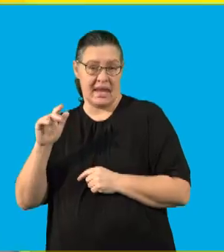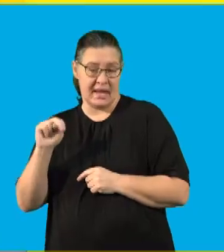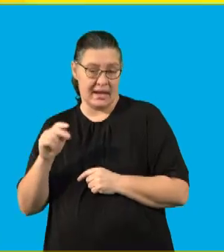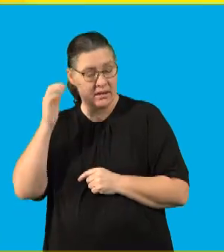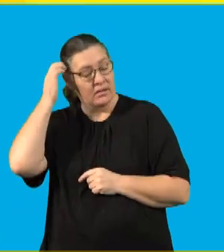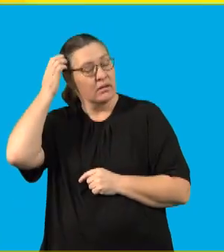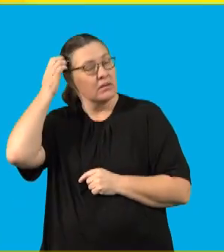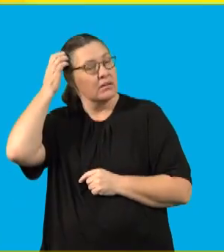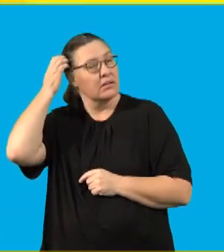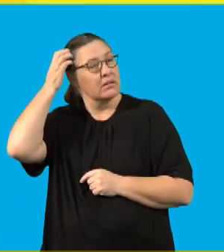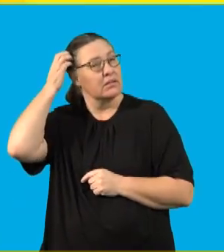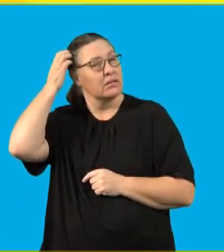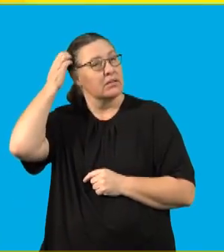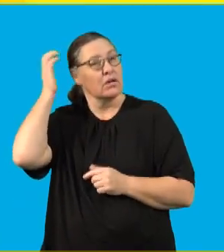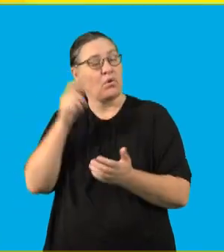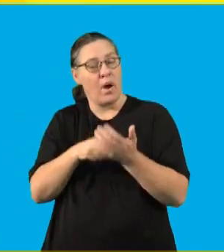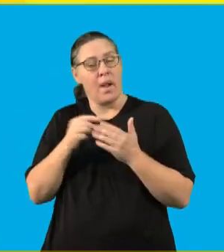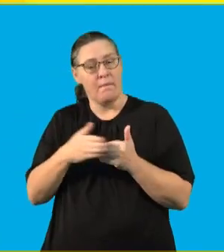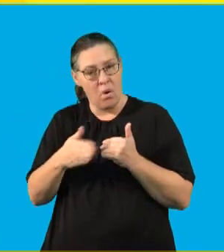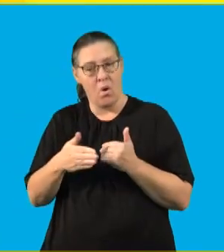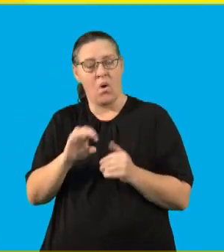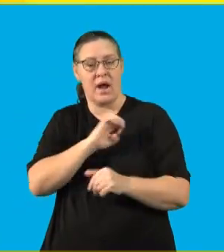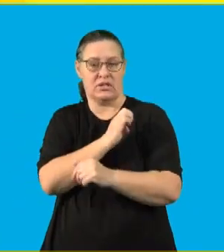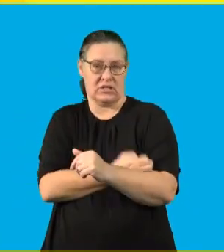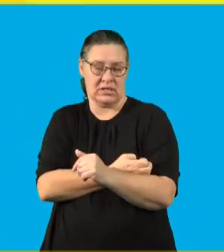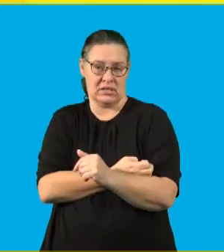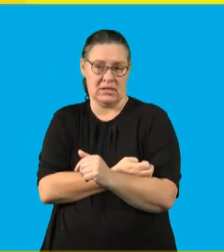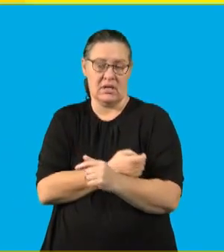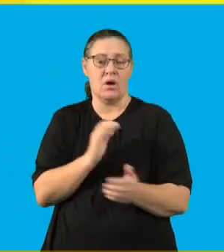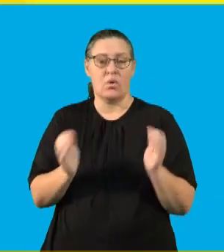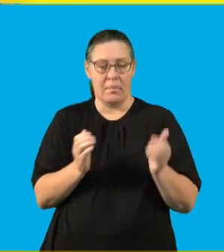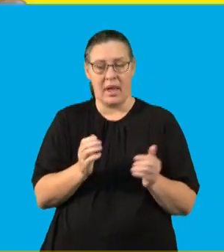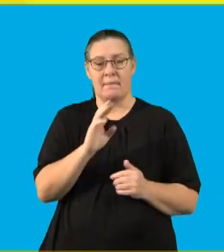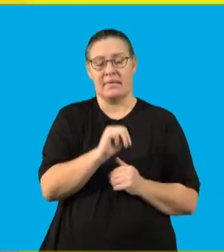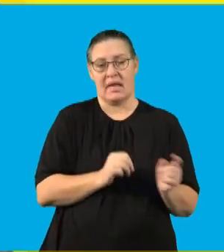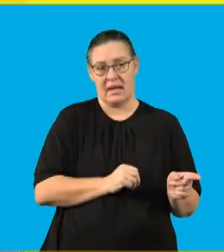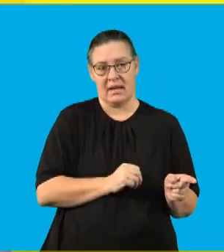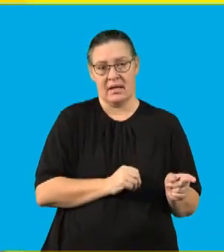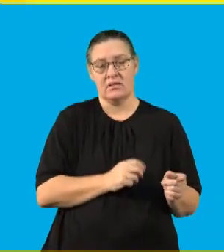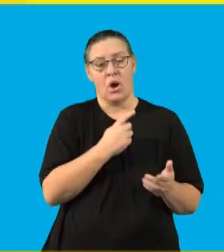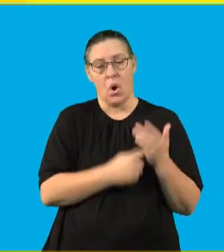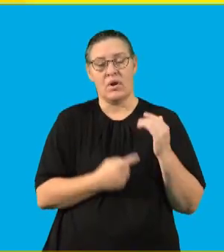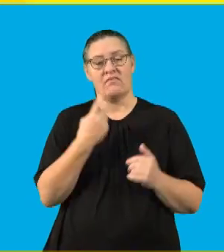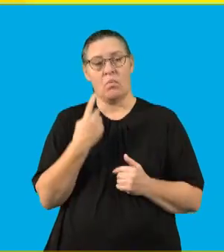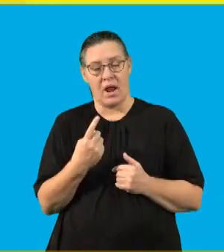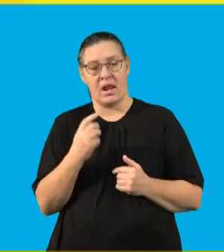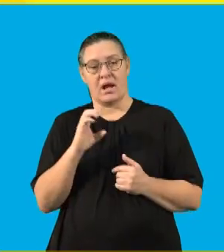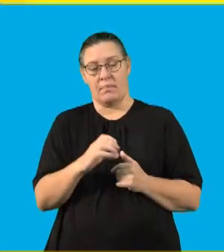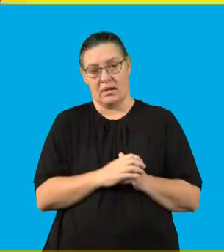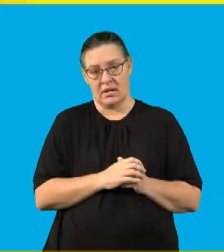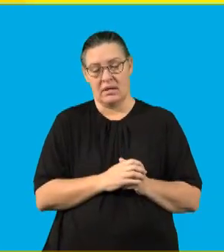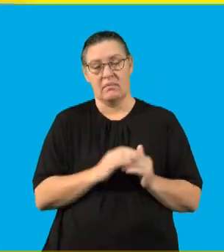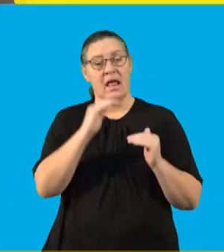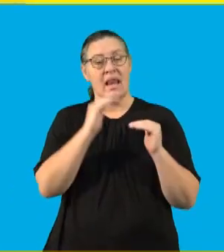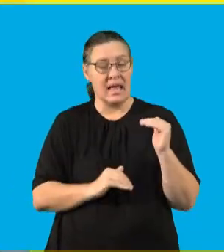the methane, propane is going to require more energy to overcome the London force as compared to the methane that only has one carbon,